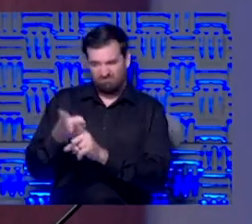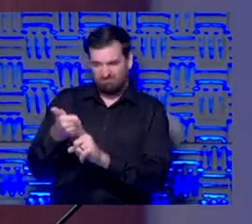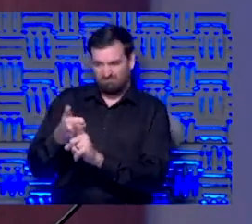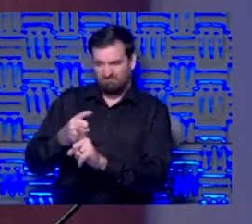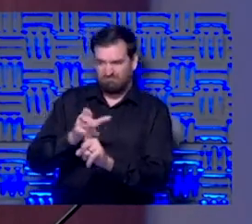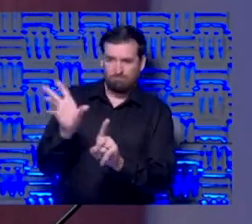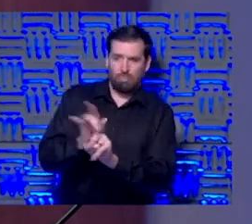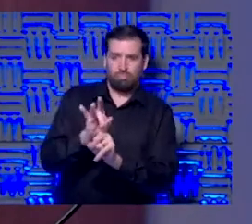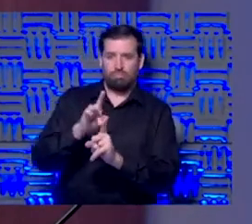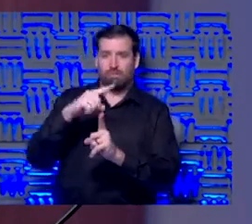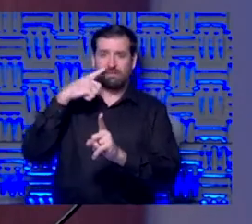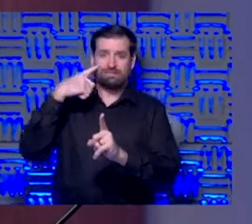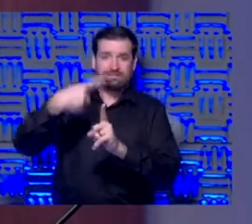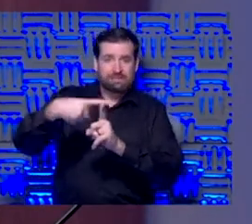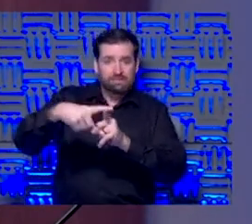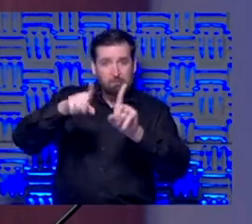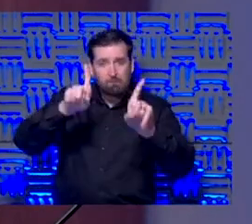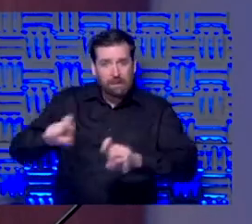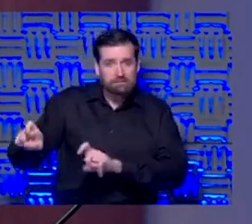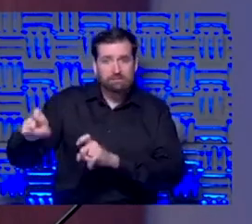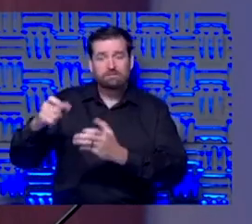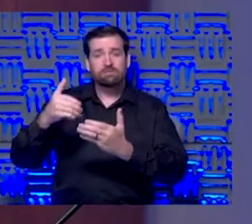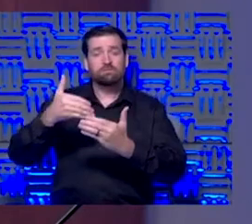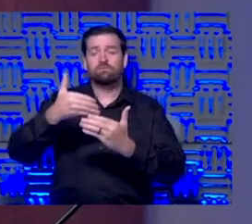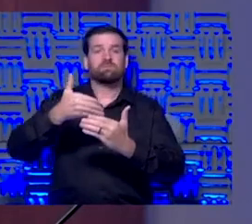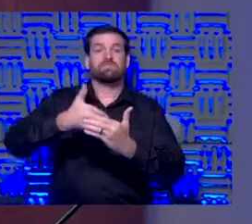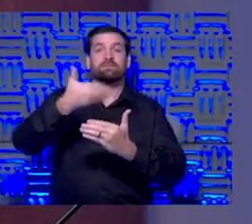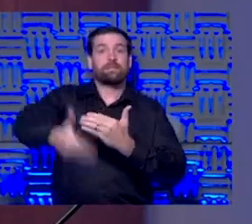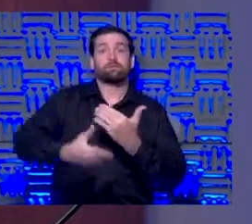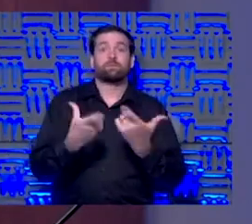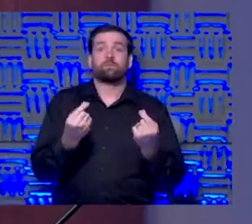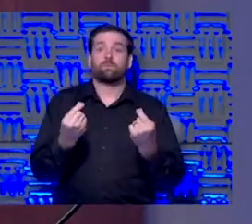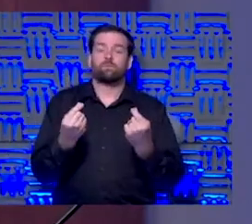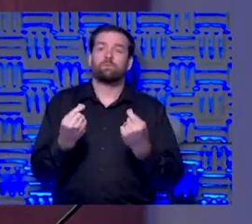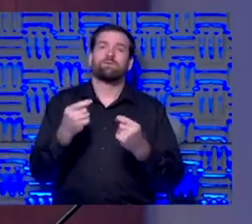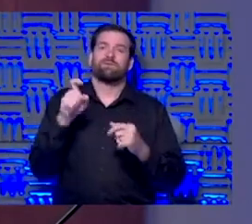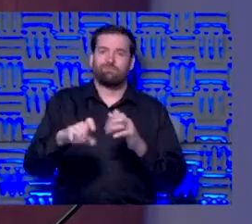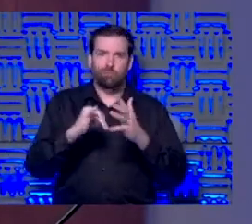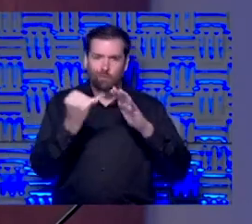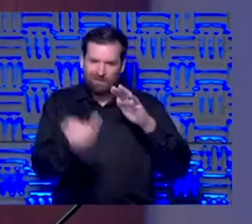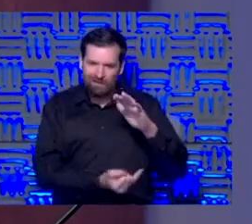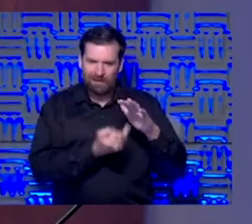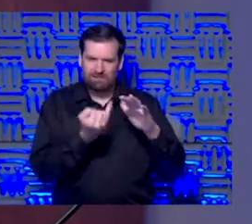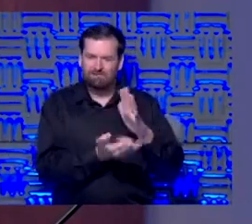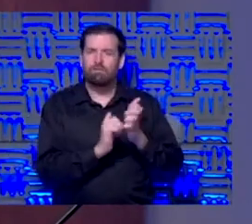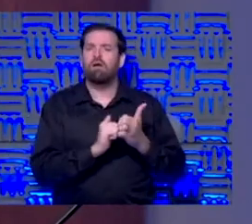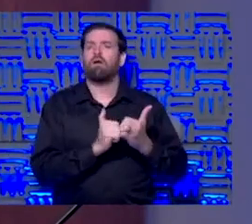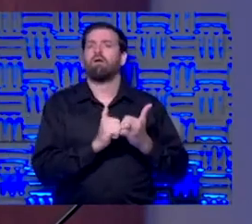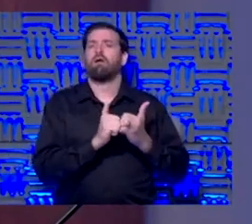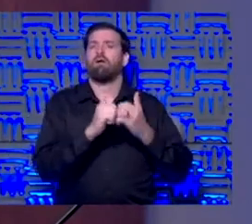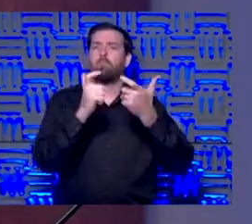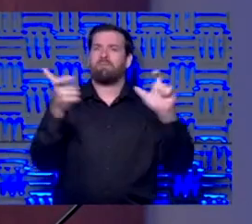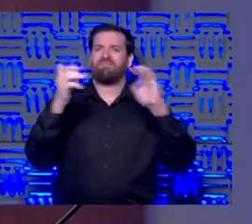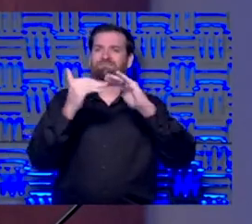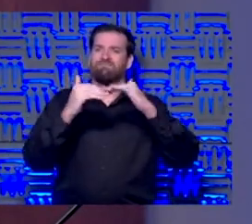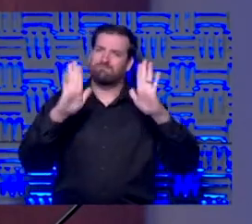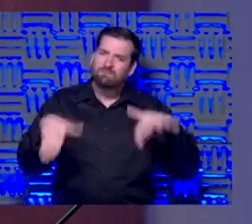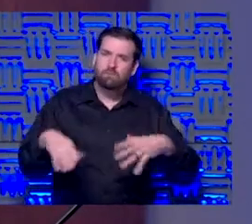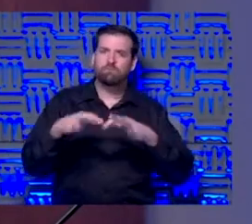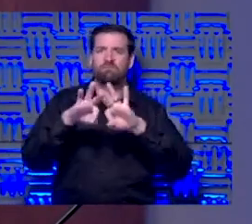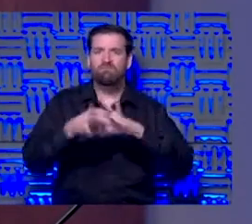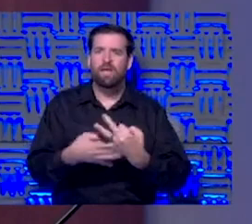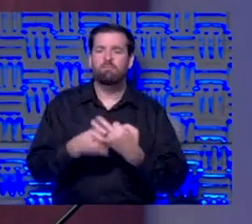positive, those next steps are incredibly important. How to isolate yourself when you're living in a big mm-hmm. household with many yeah. family